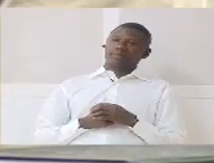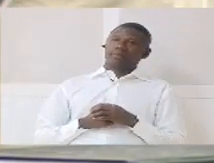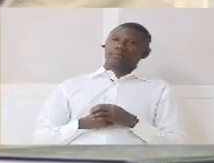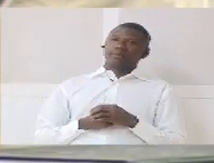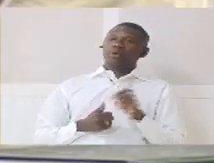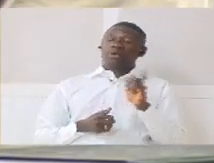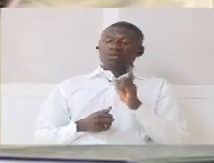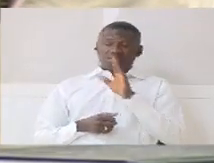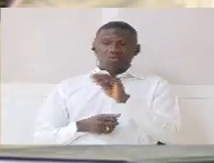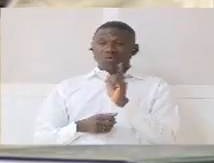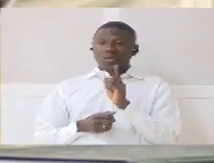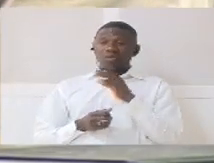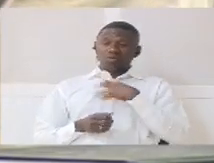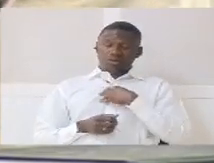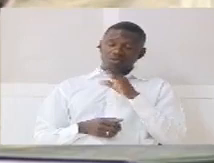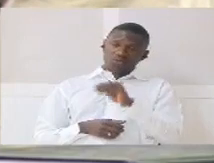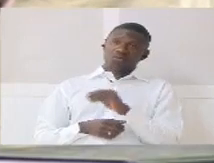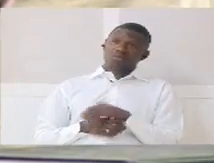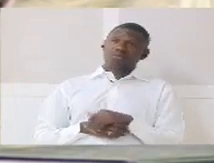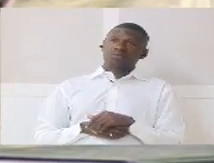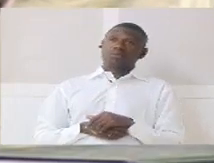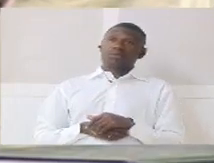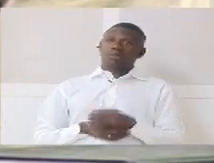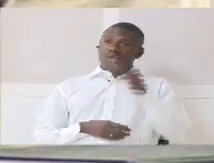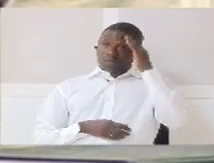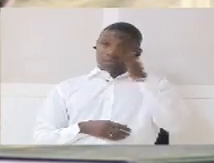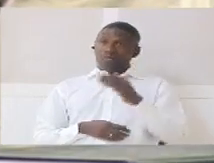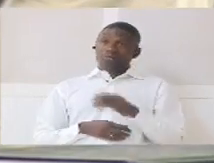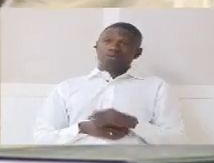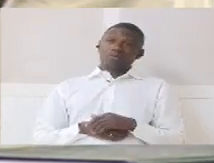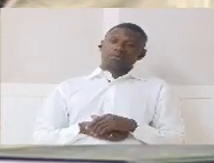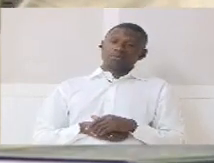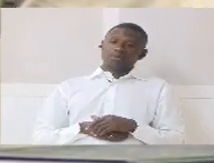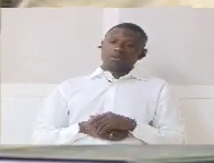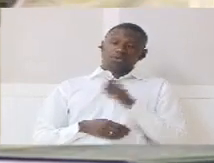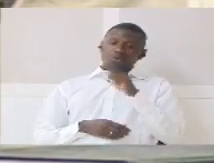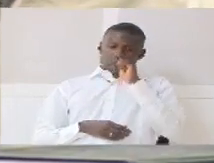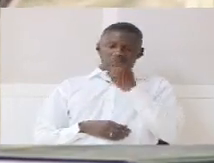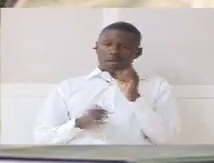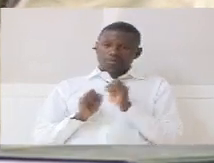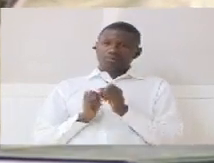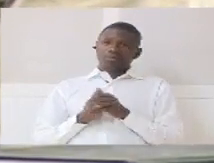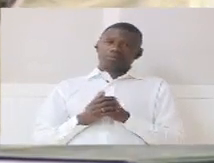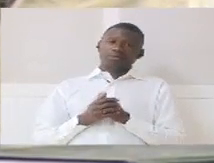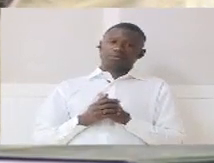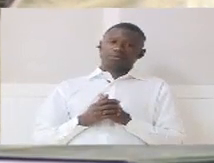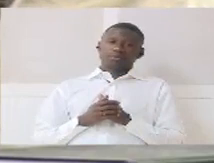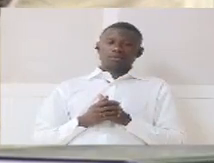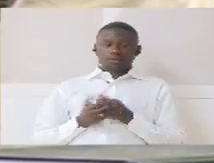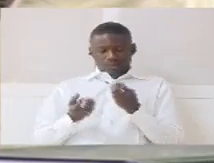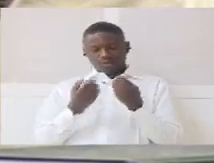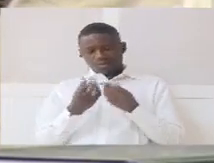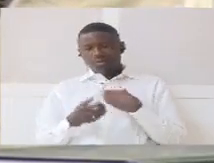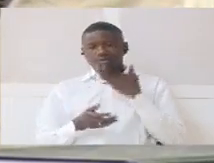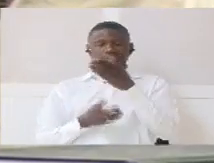what they did, what they wanted to do. I said, thank God, as far as you have not died. Yes. So, ako nyembe nun Kasamas. He said he